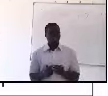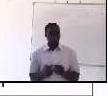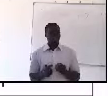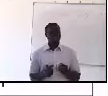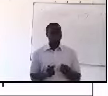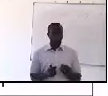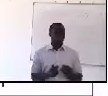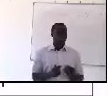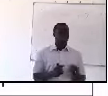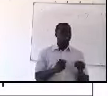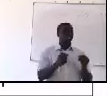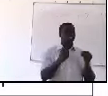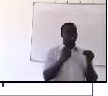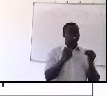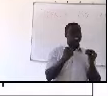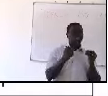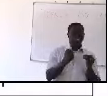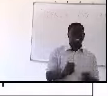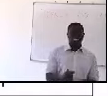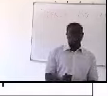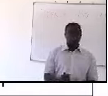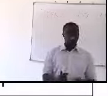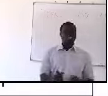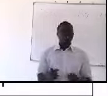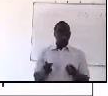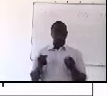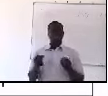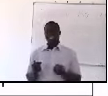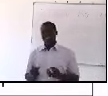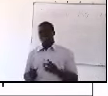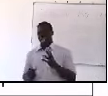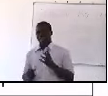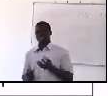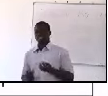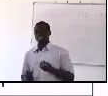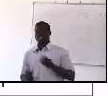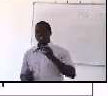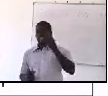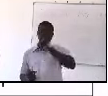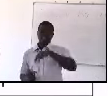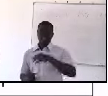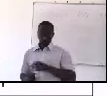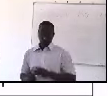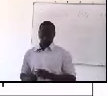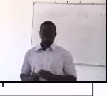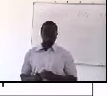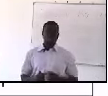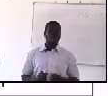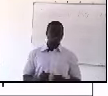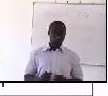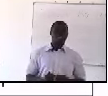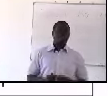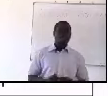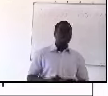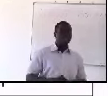Okay, so now also another thing also we talk about, the sympathetic nervous